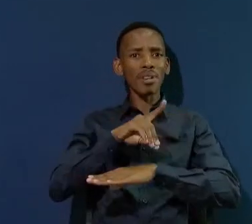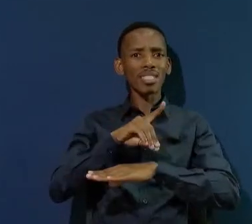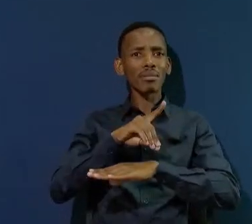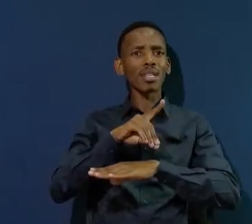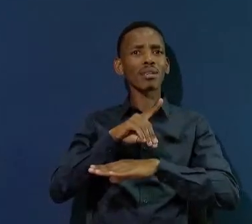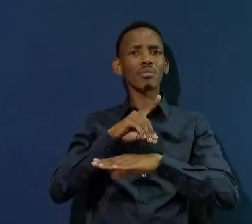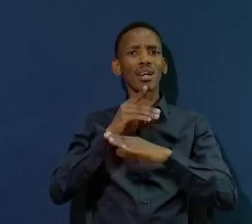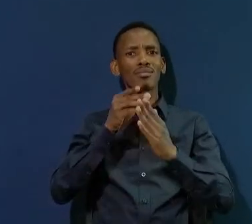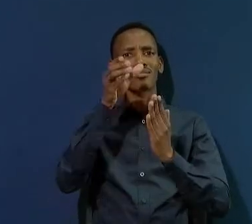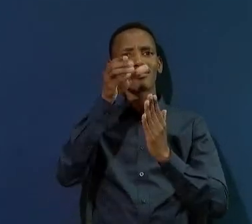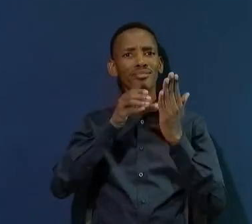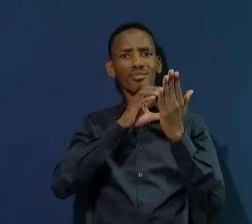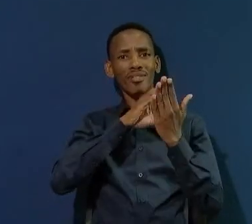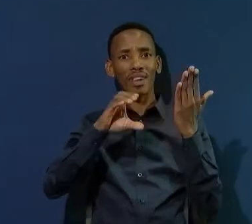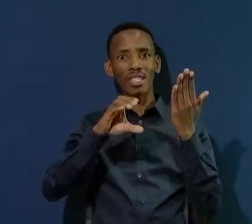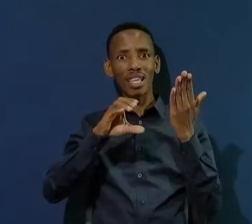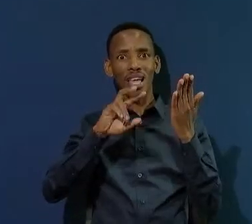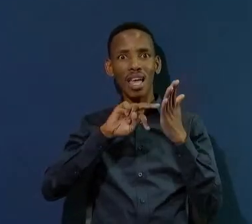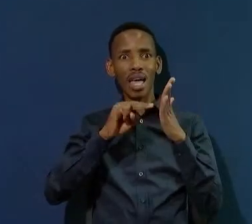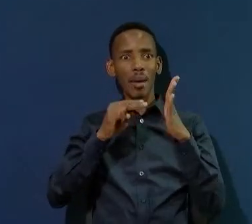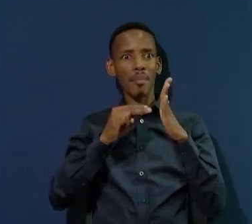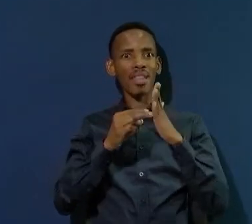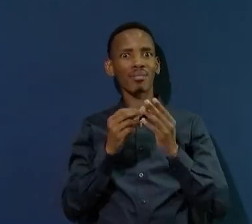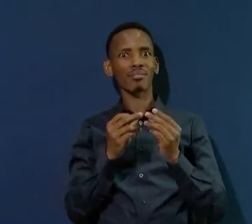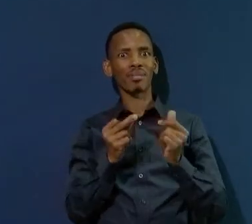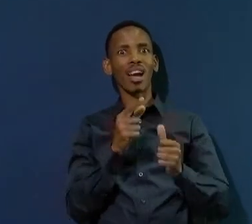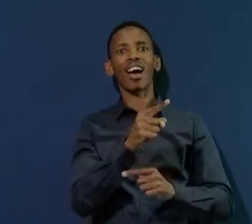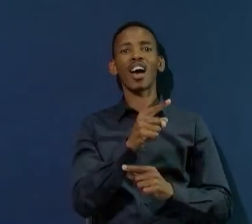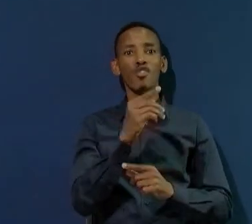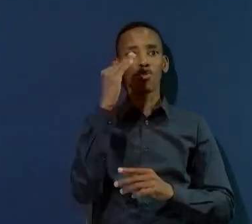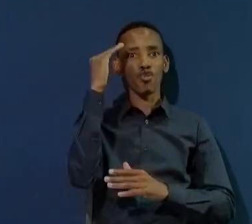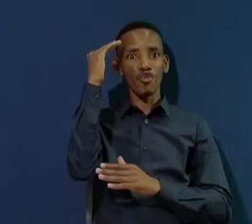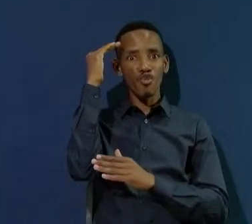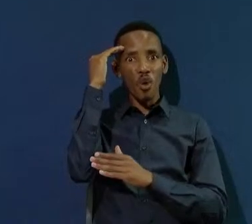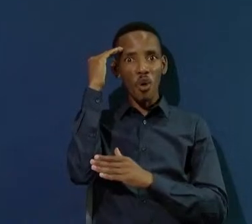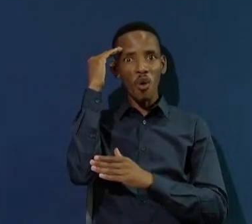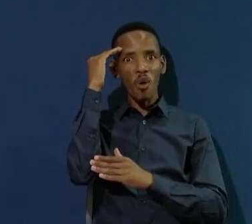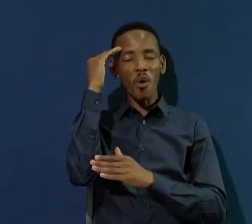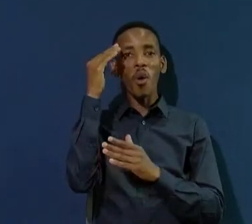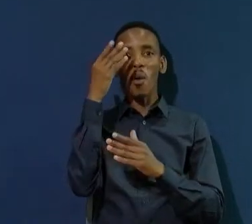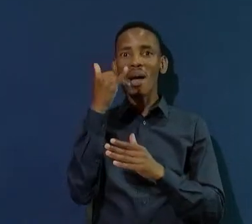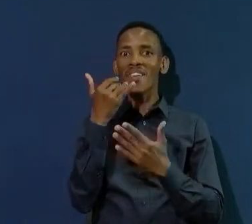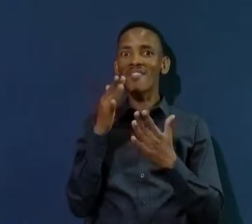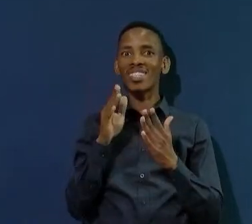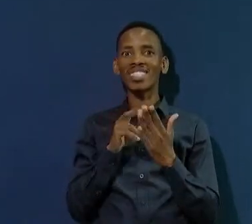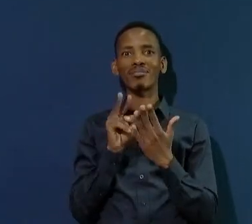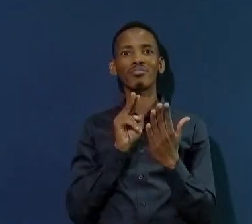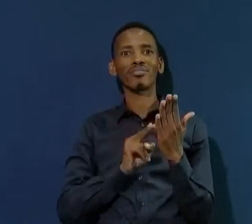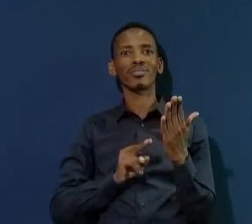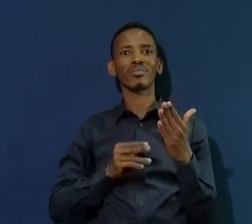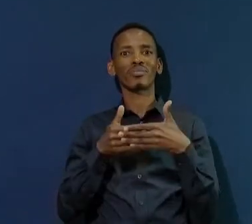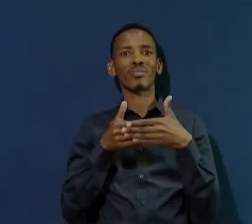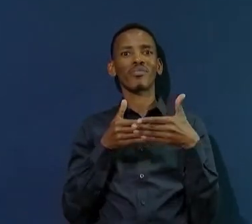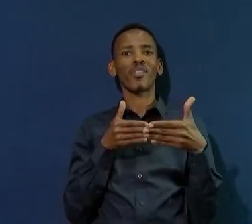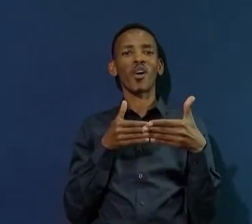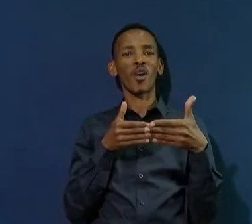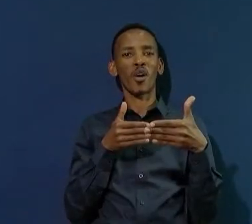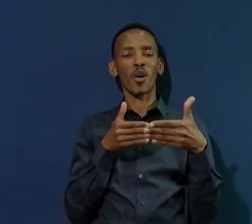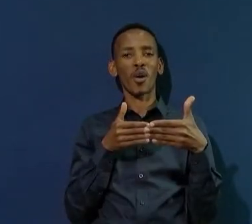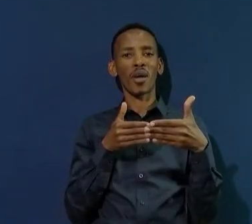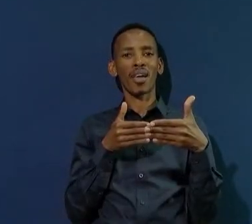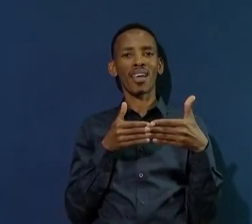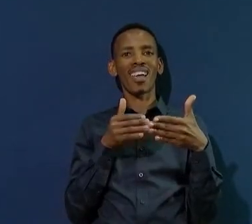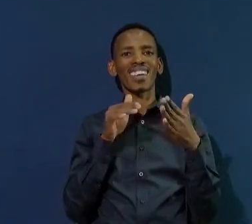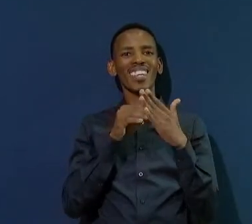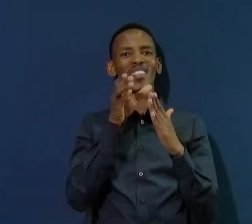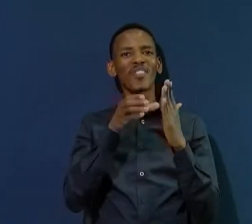setsa a thuthuntsha e le gore o itse word for word gore kgaolo yeo kgaolwana